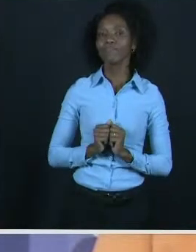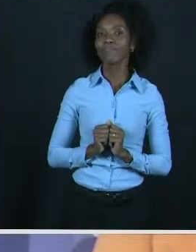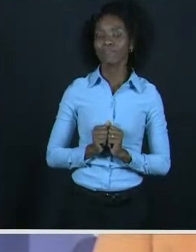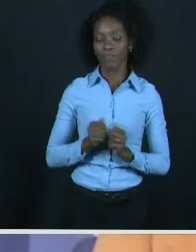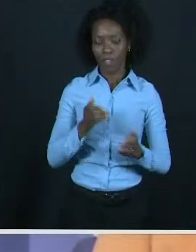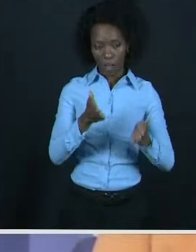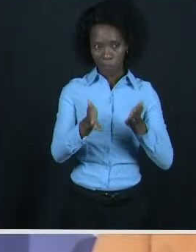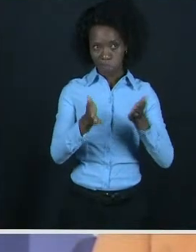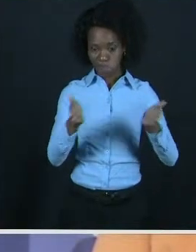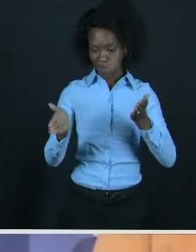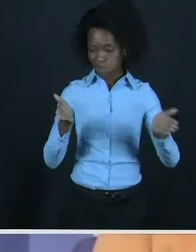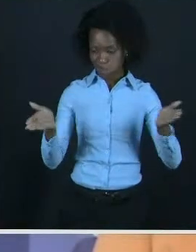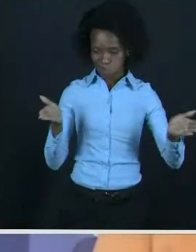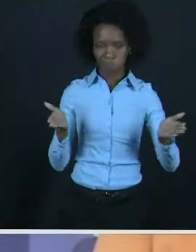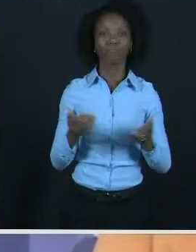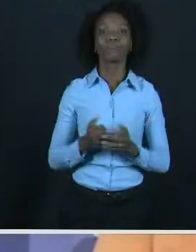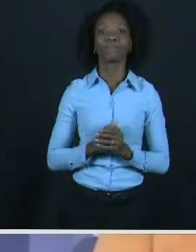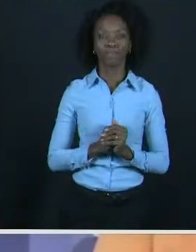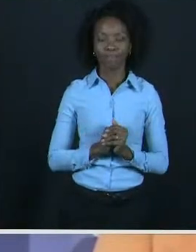who are here present,